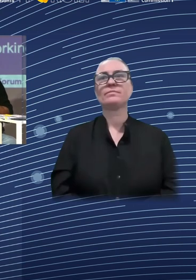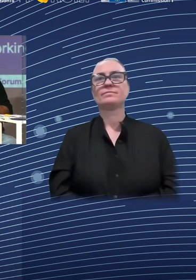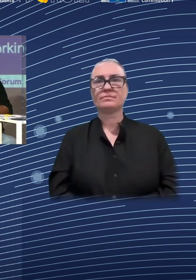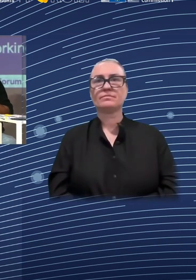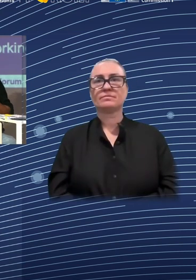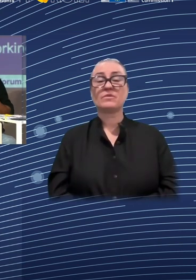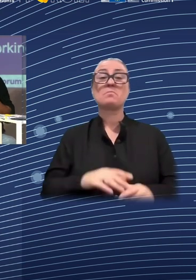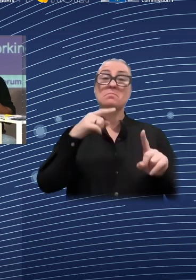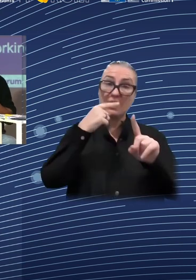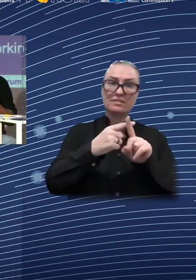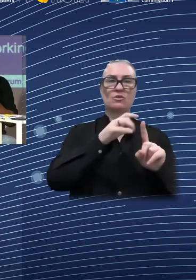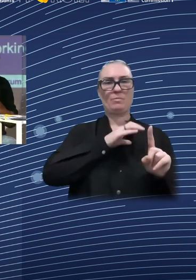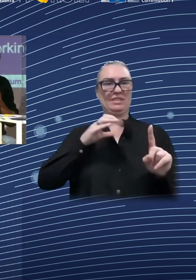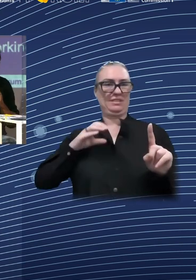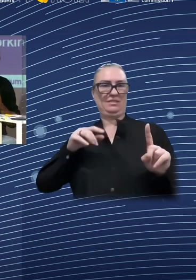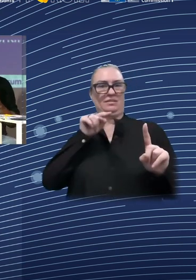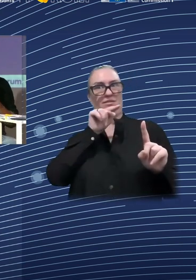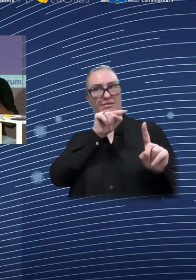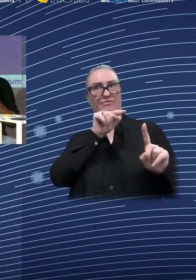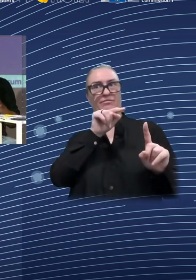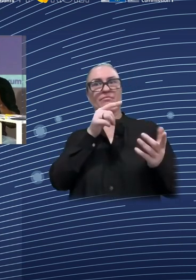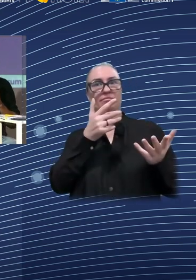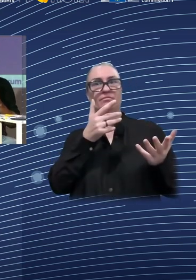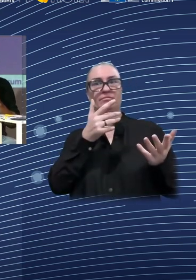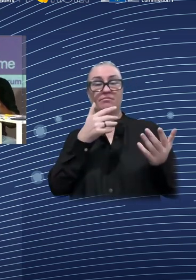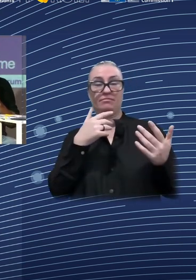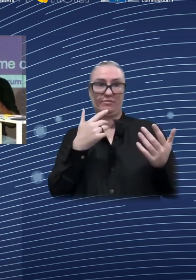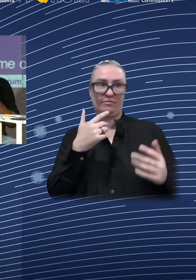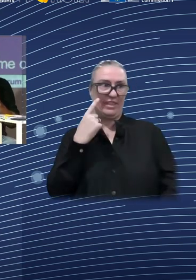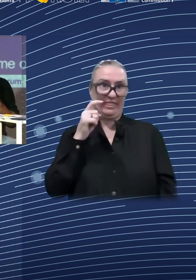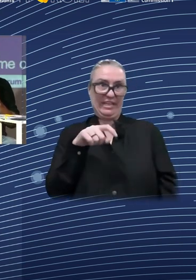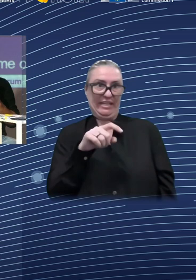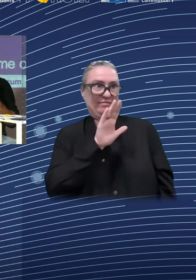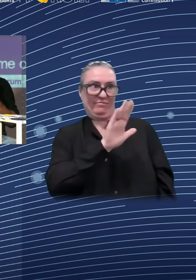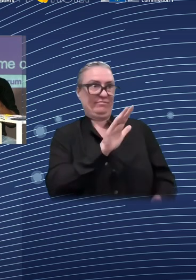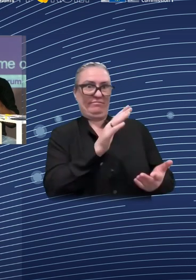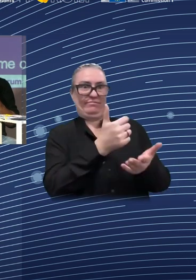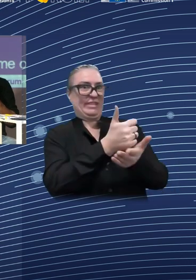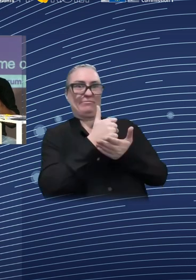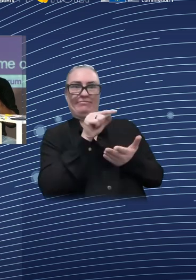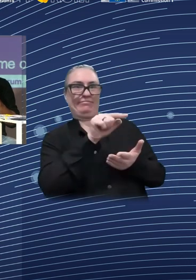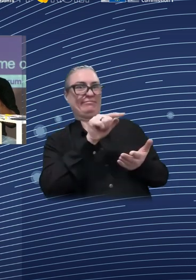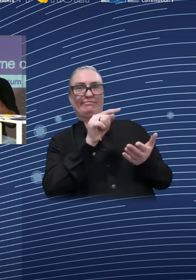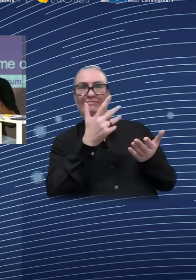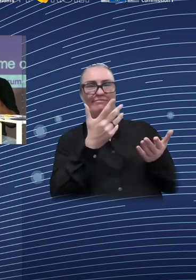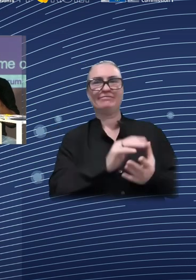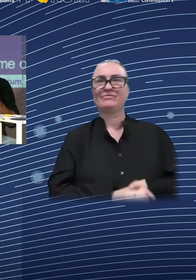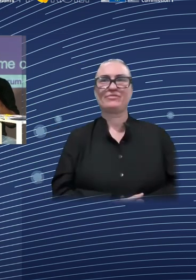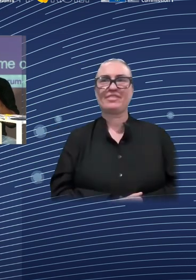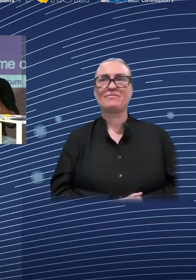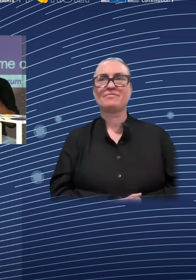them already. Already, no, I already told that I think the European Commission should